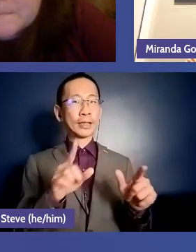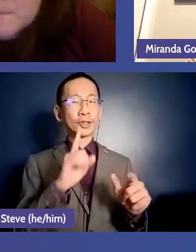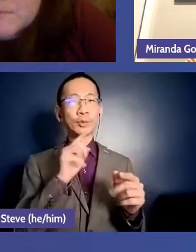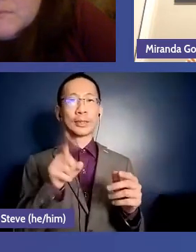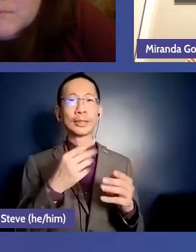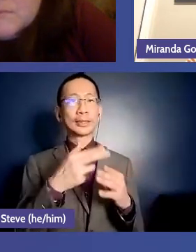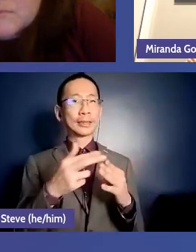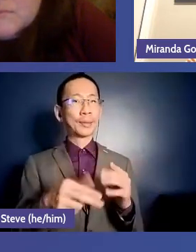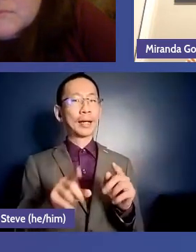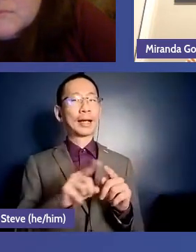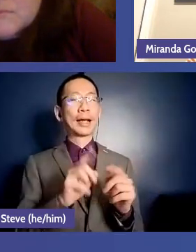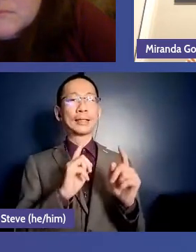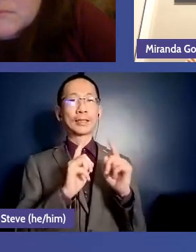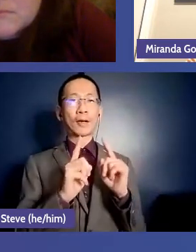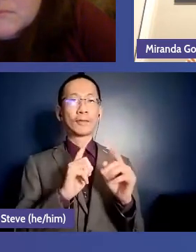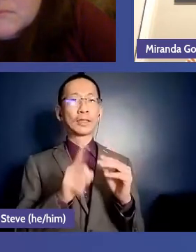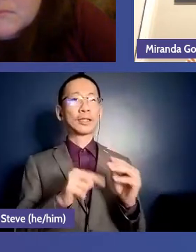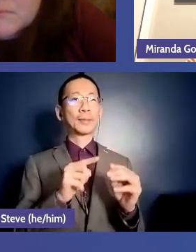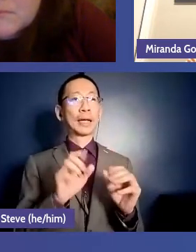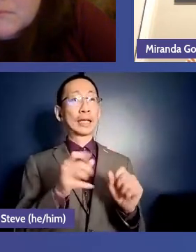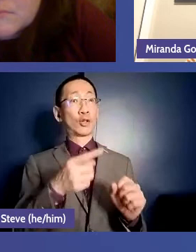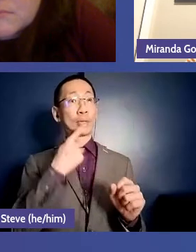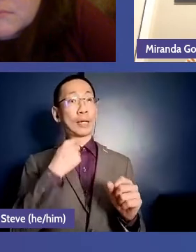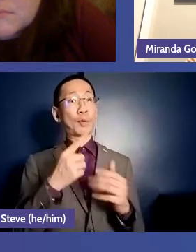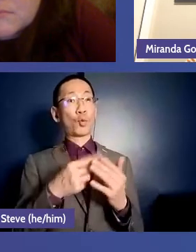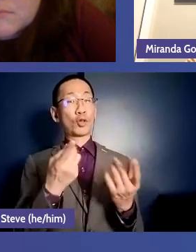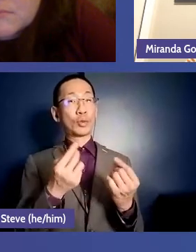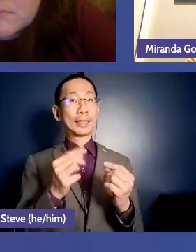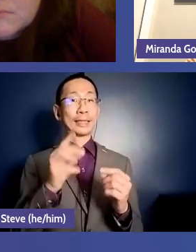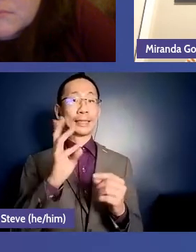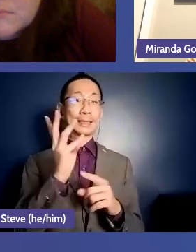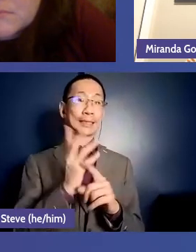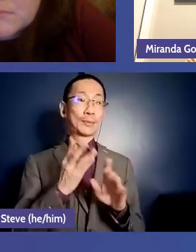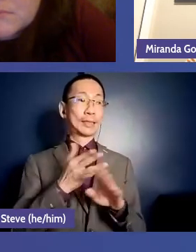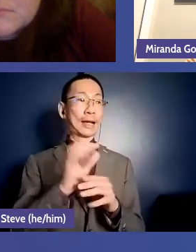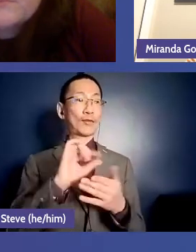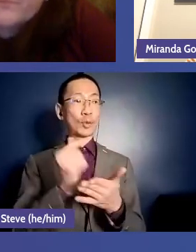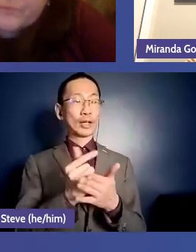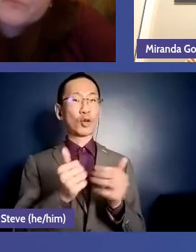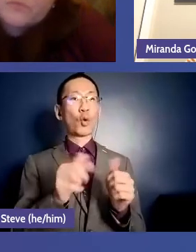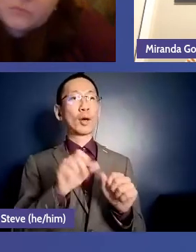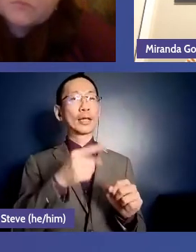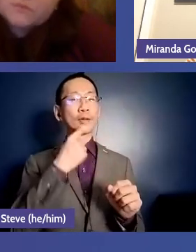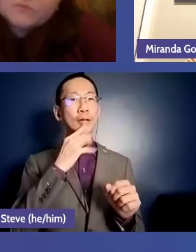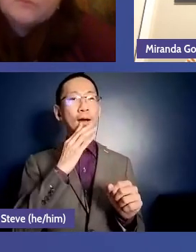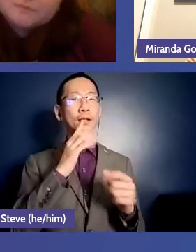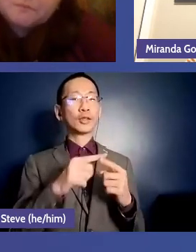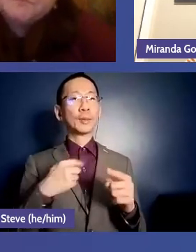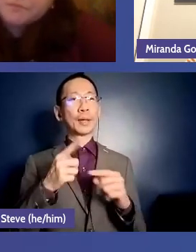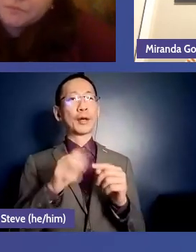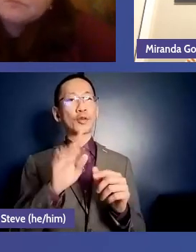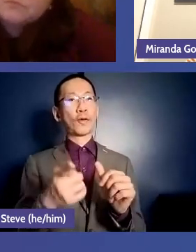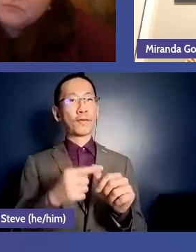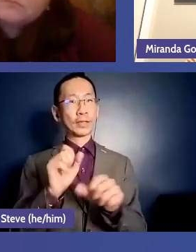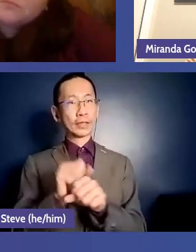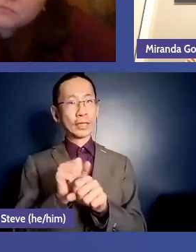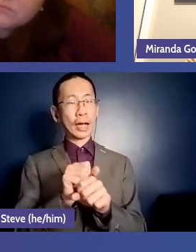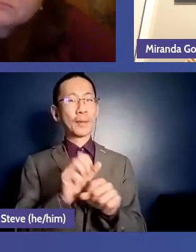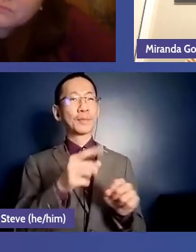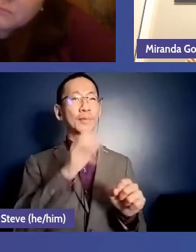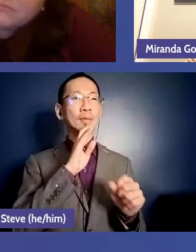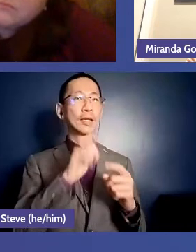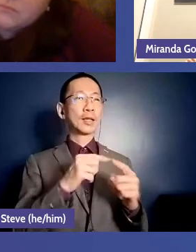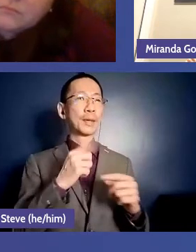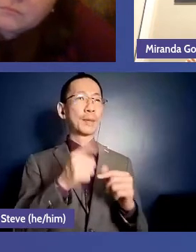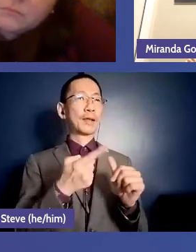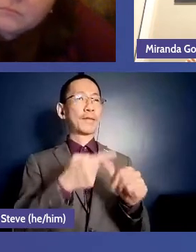just conversations about, can you tell me what you did like 6 months after graduation? Or can you talk to me about, you know, your first job? And can you talk to me about, you know, the